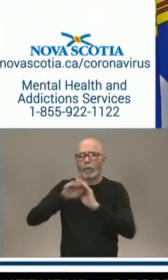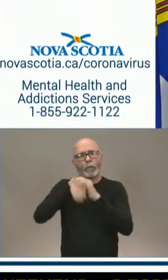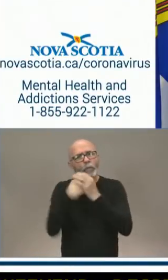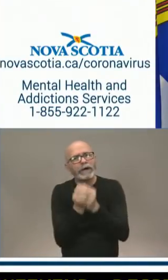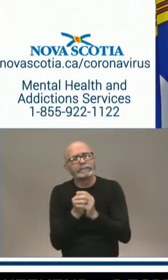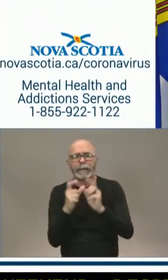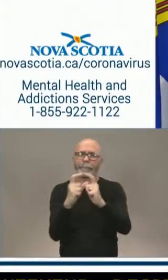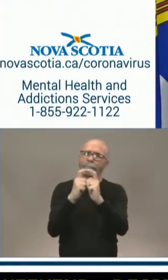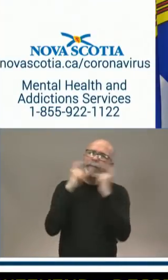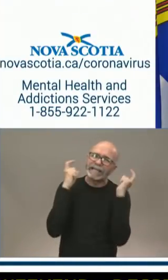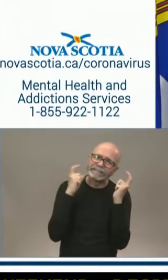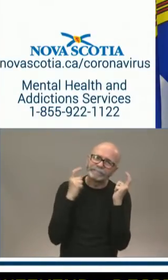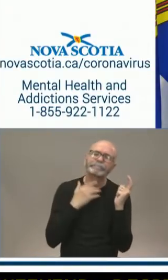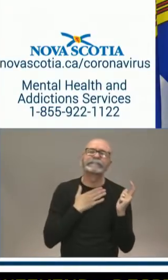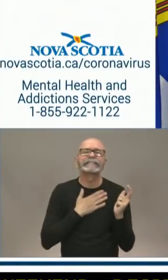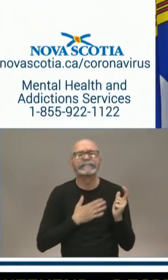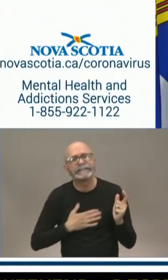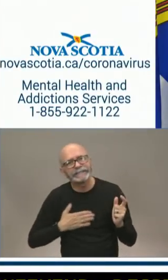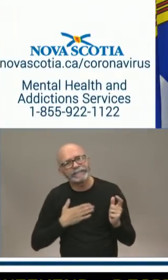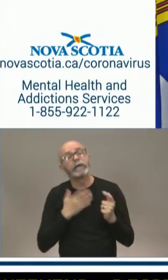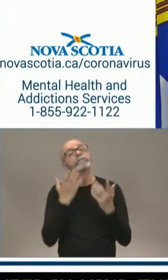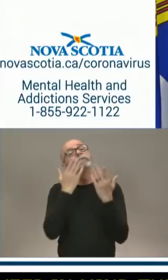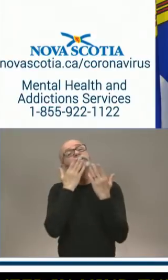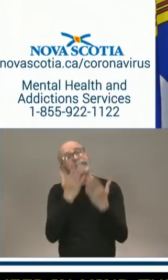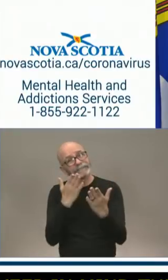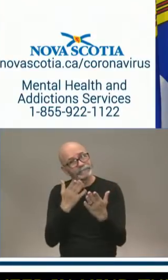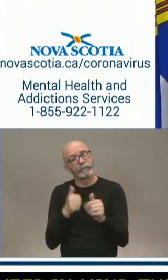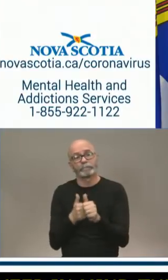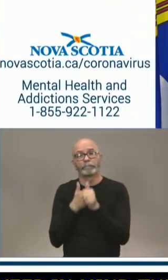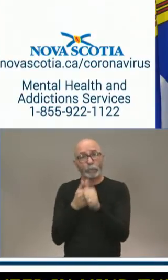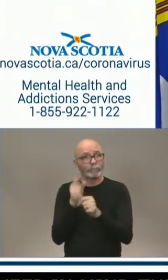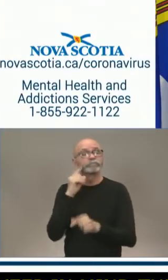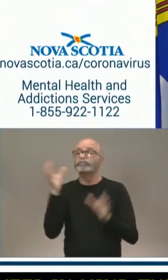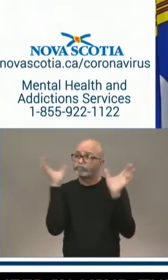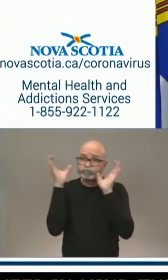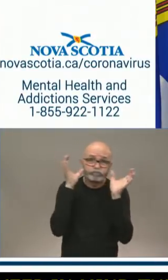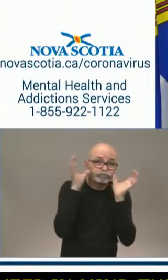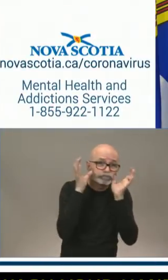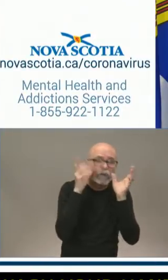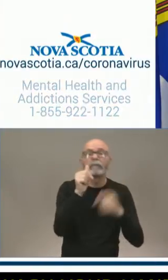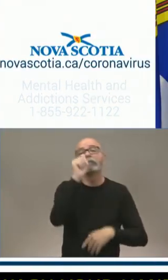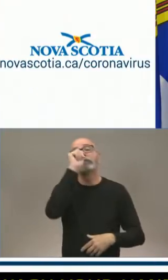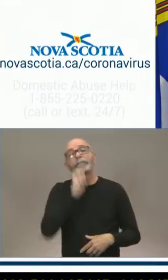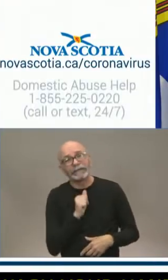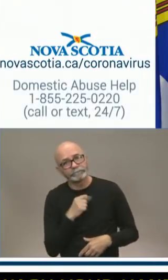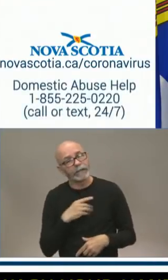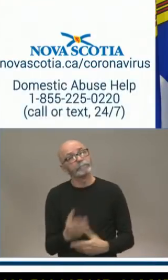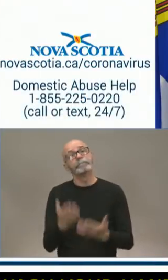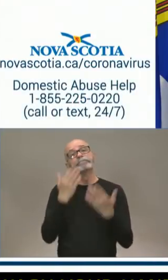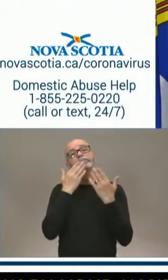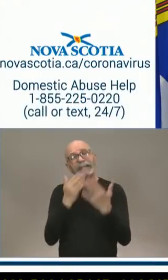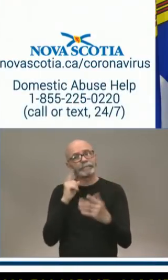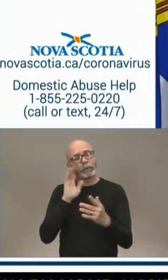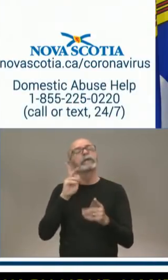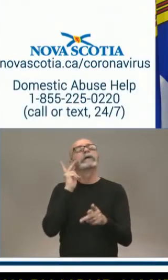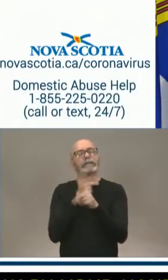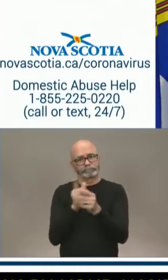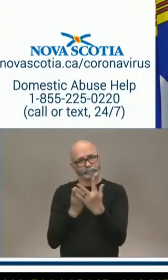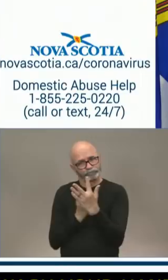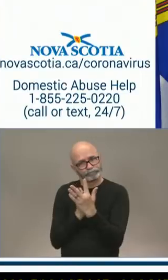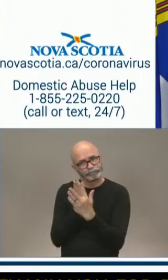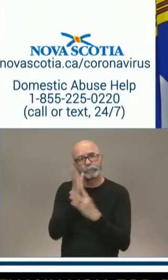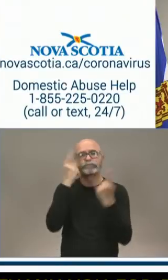wear a mask. Thank you for following the health protocols and for hanging in a bit longer. We'll get through this together. Thank you.